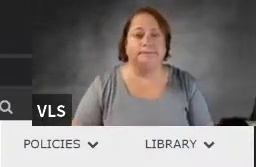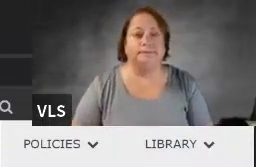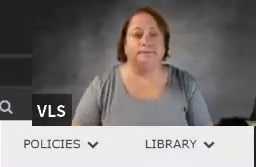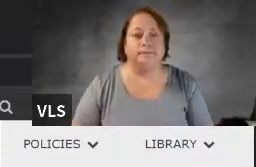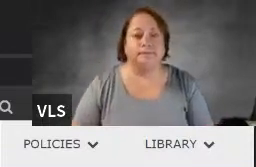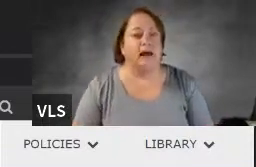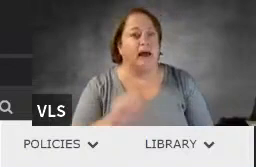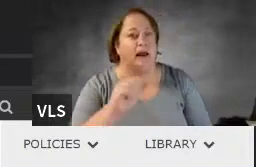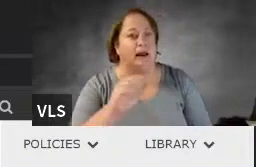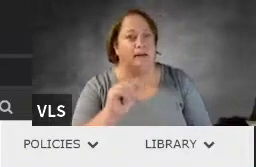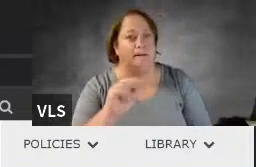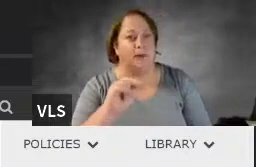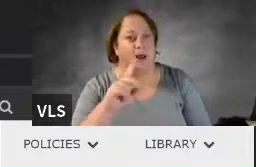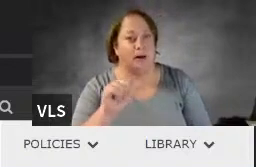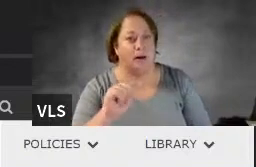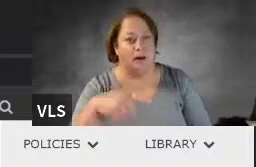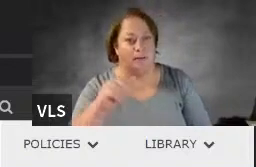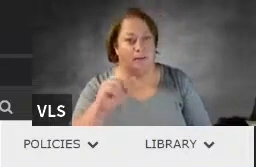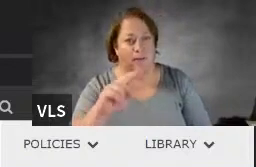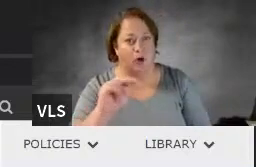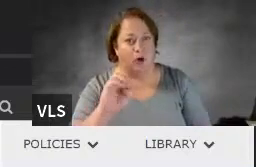And Amanda Purnell, abstain.